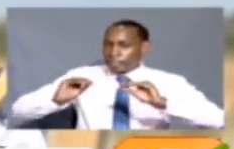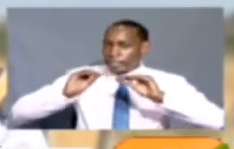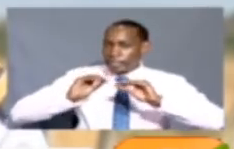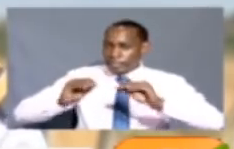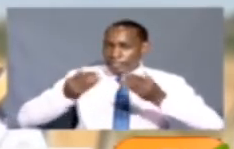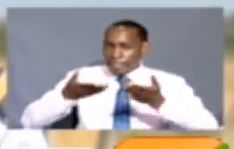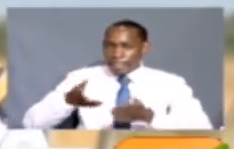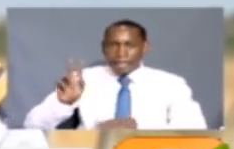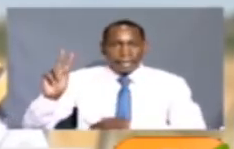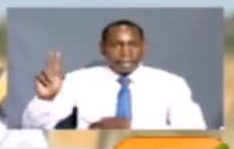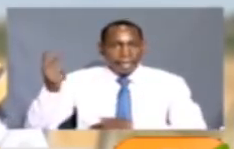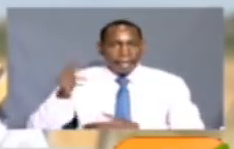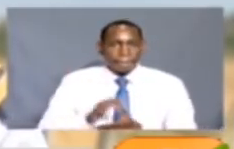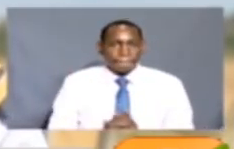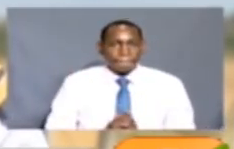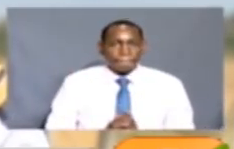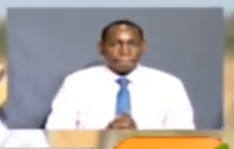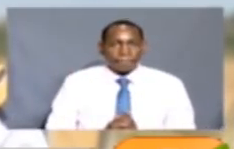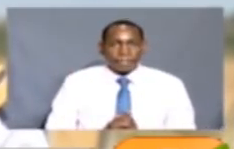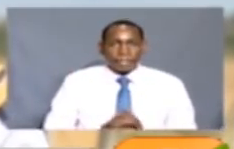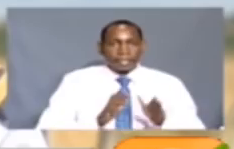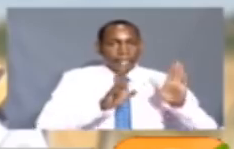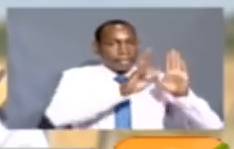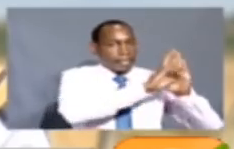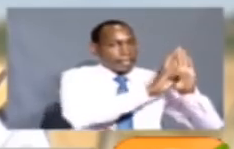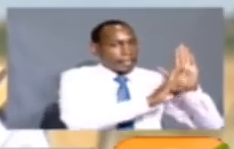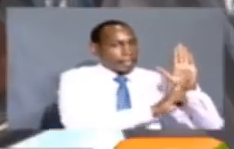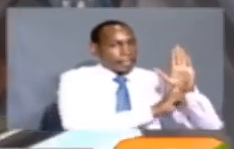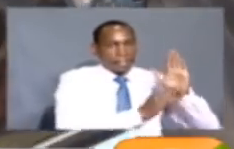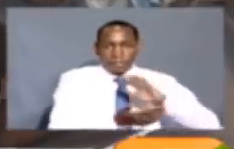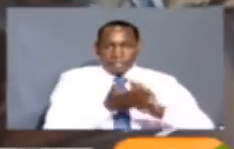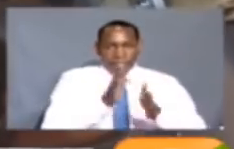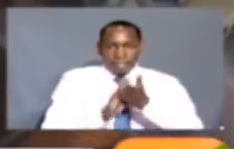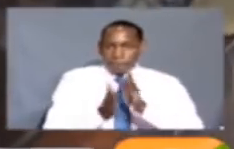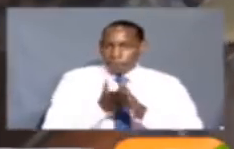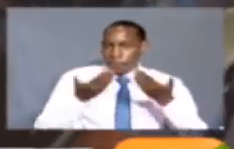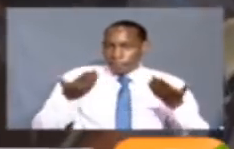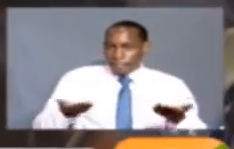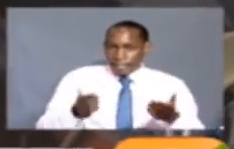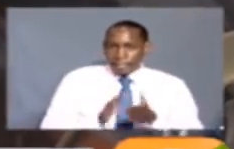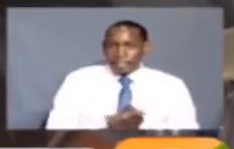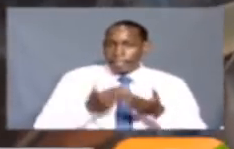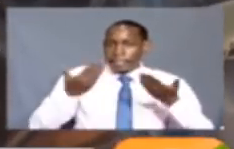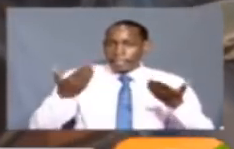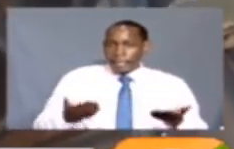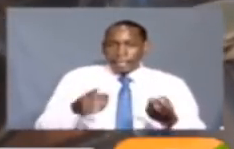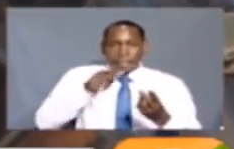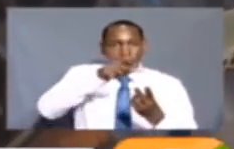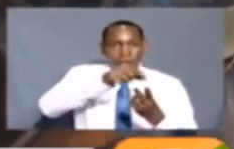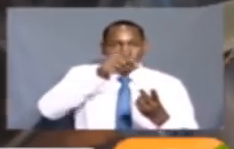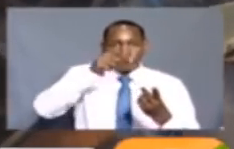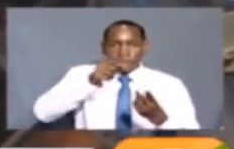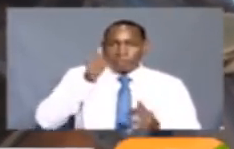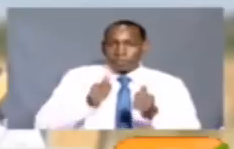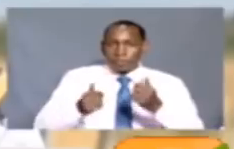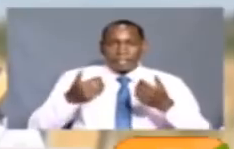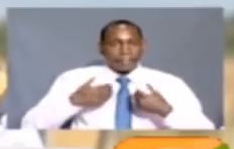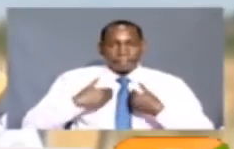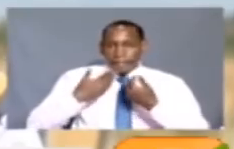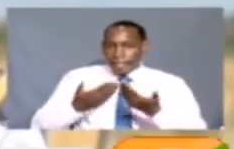Kenya. The regulations don't exist currently. So for now, really, the only options available for anybody